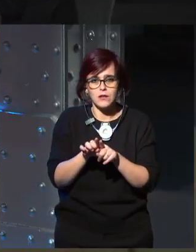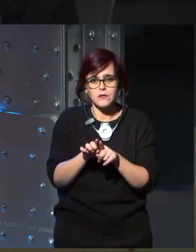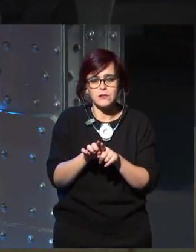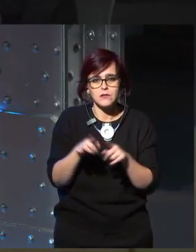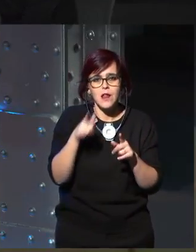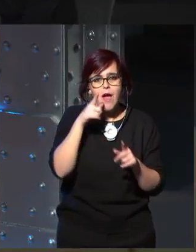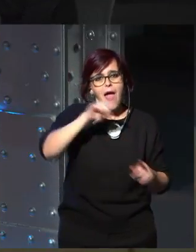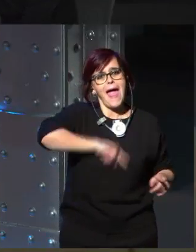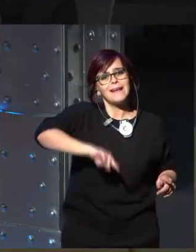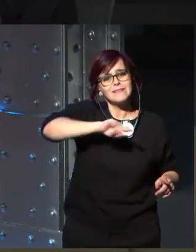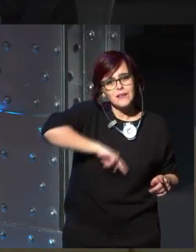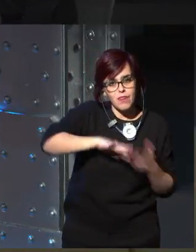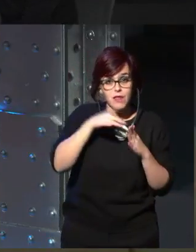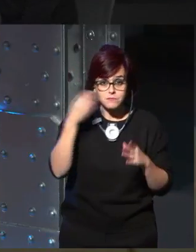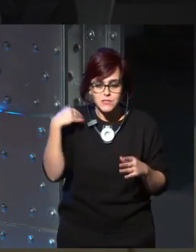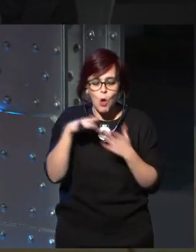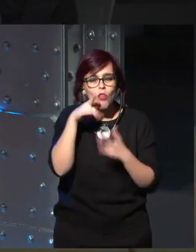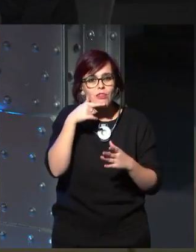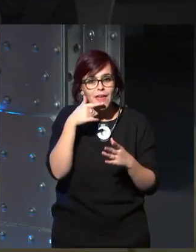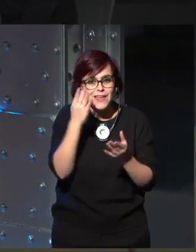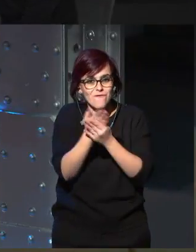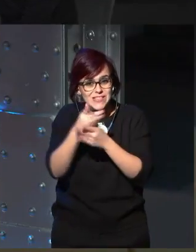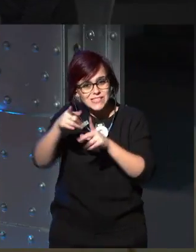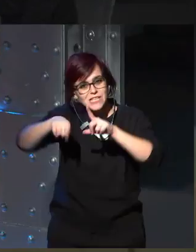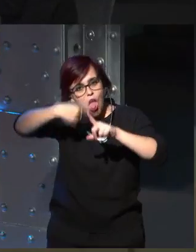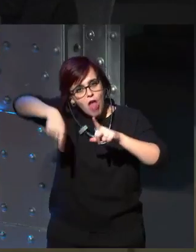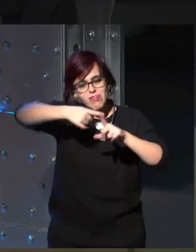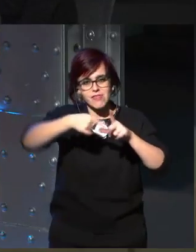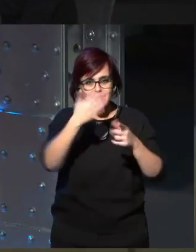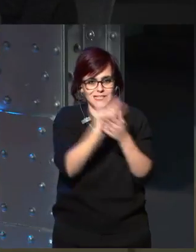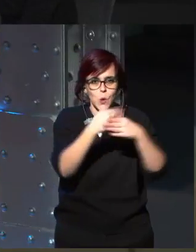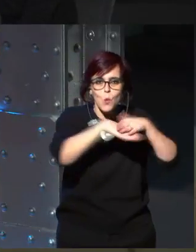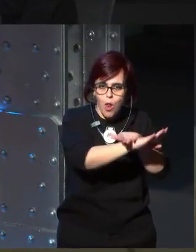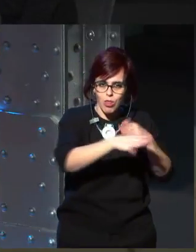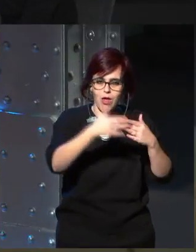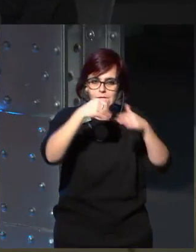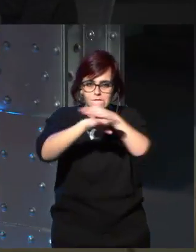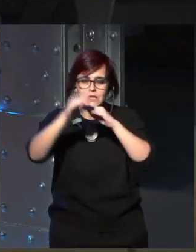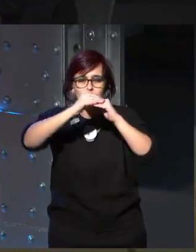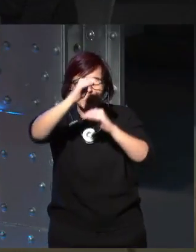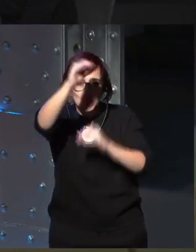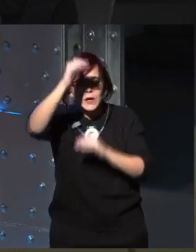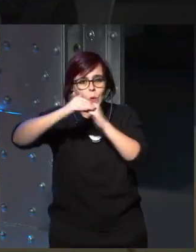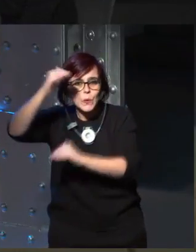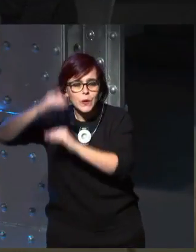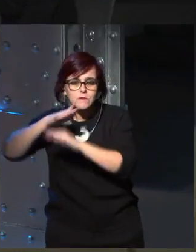were audiophiles in the post-war era. It's a weird quirk of history that now we think of audiophiles in this sort of Nick Hornby geeky way, but there would be